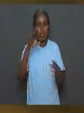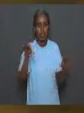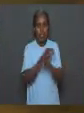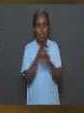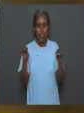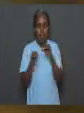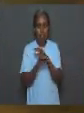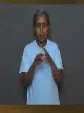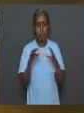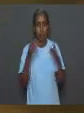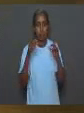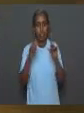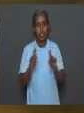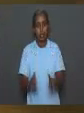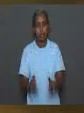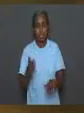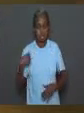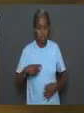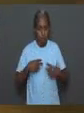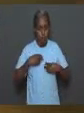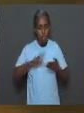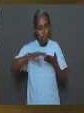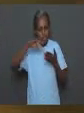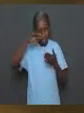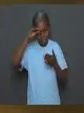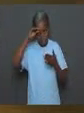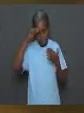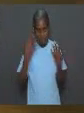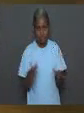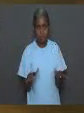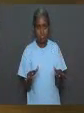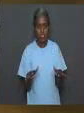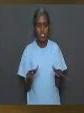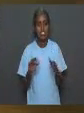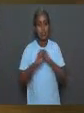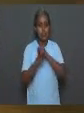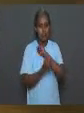experiments. We have learned the basics of probability,